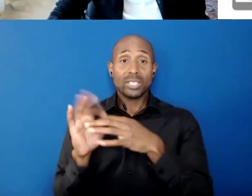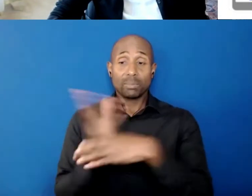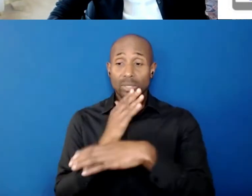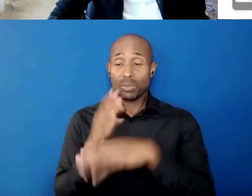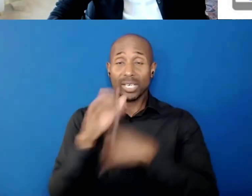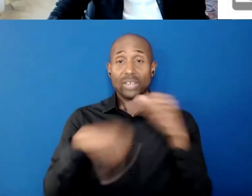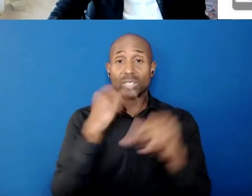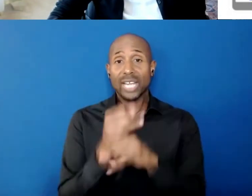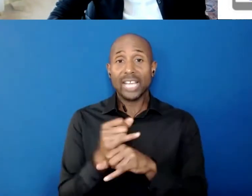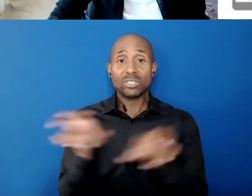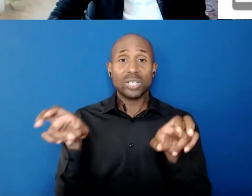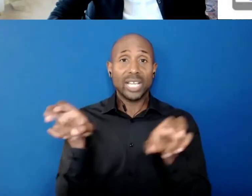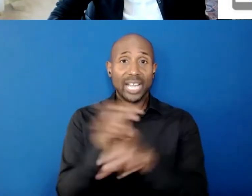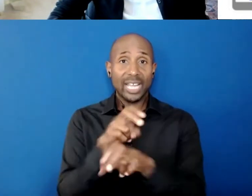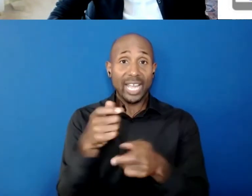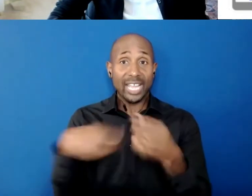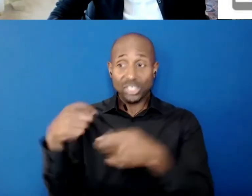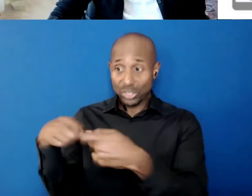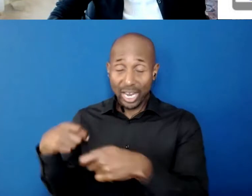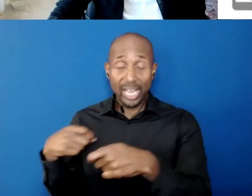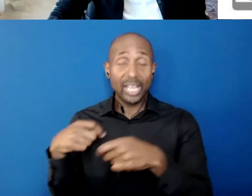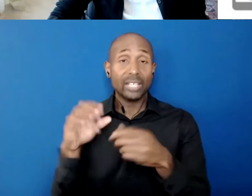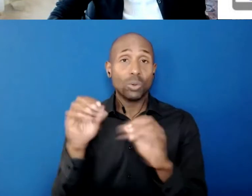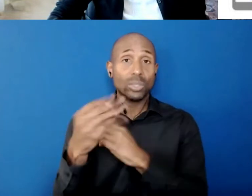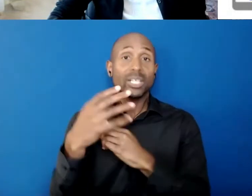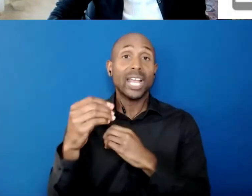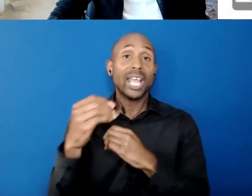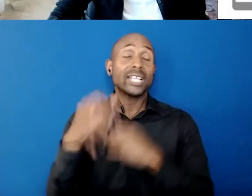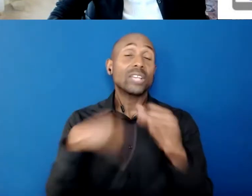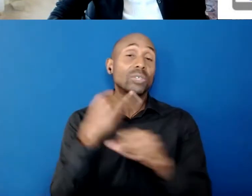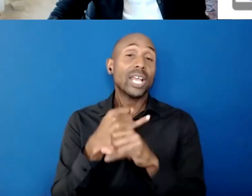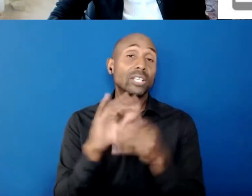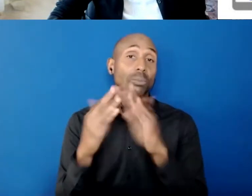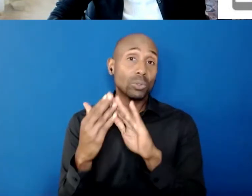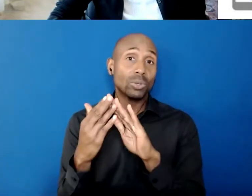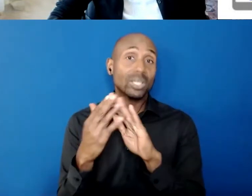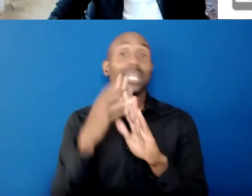international exchange community, for that matter, and the disability community.